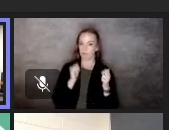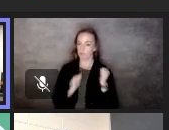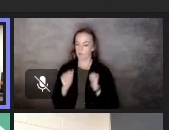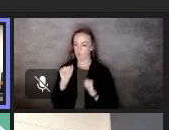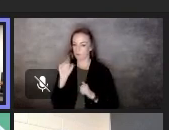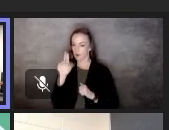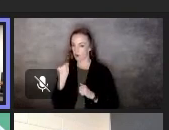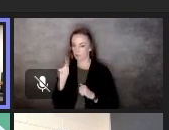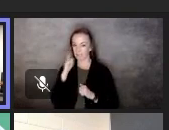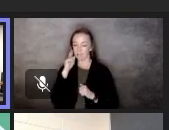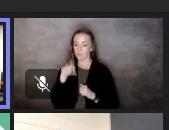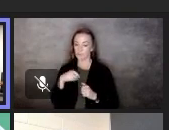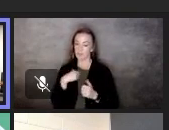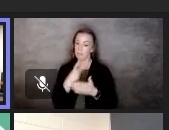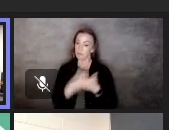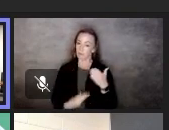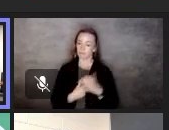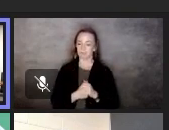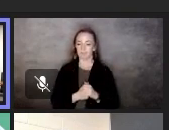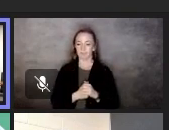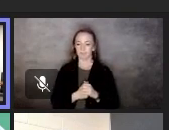both. Yeah, that's sorry.